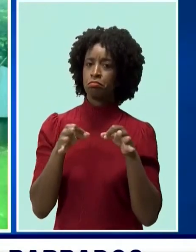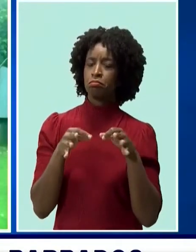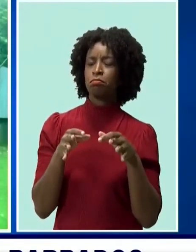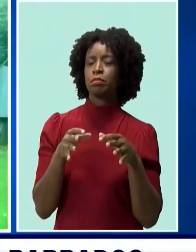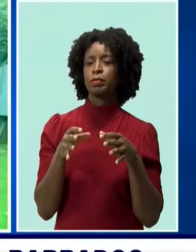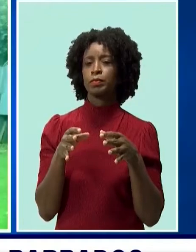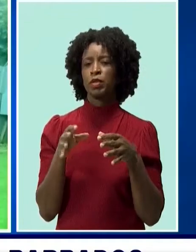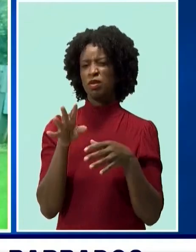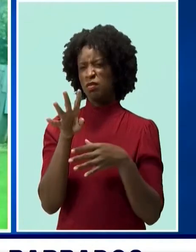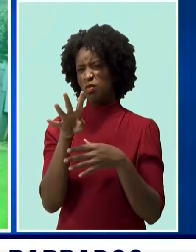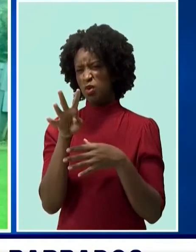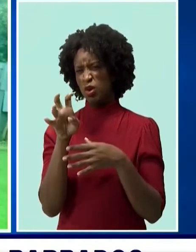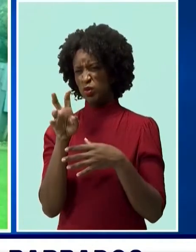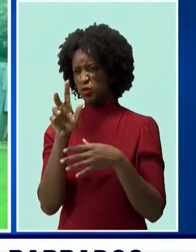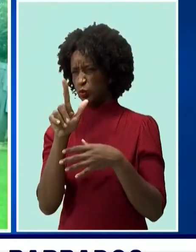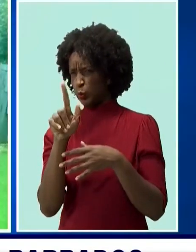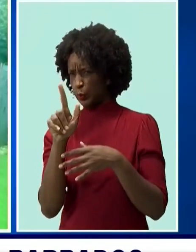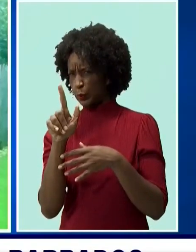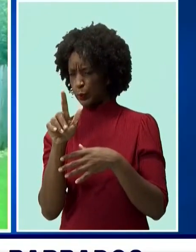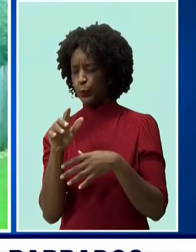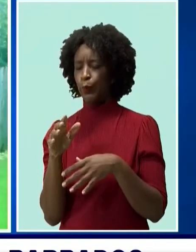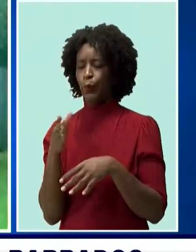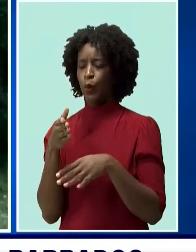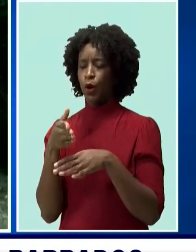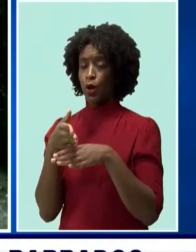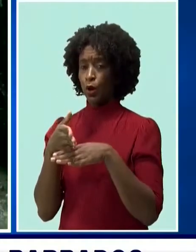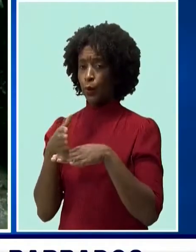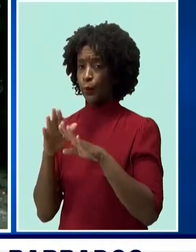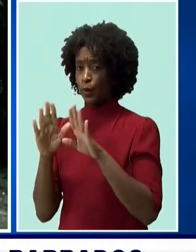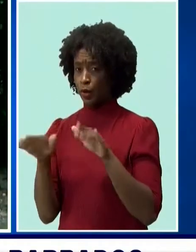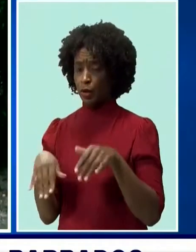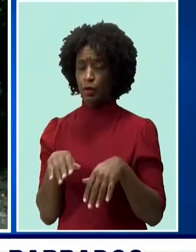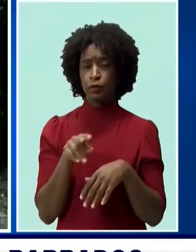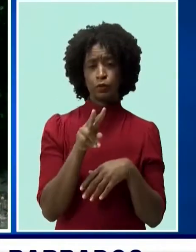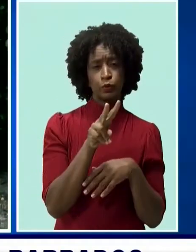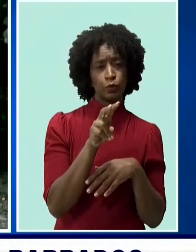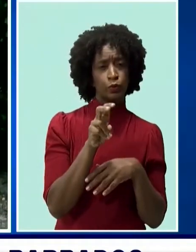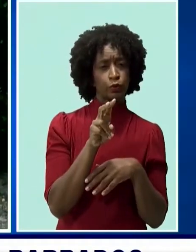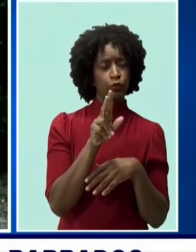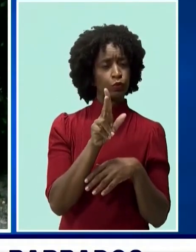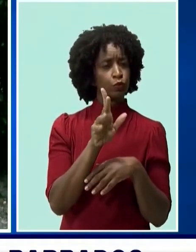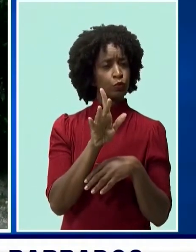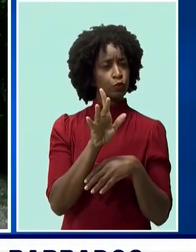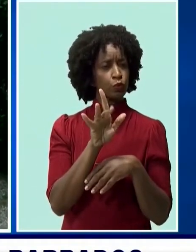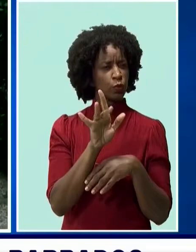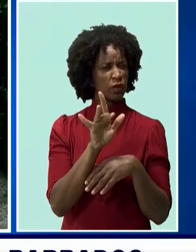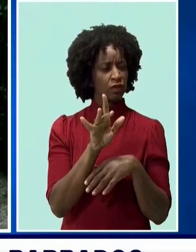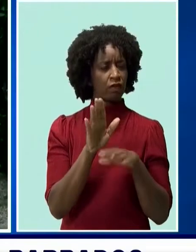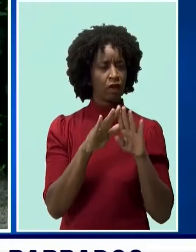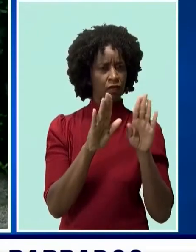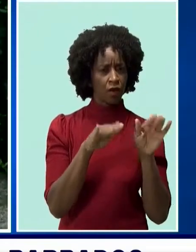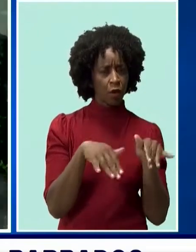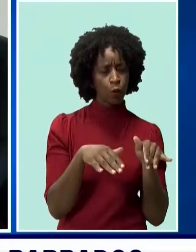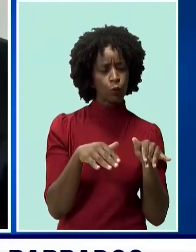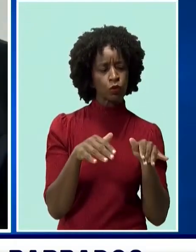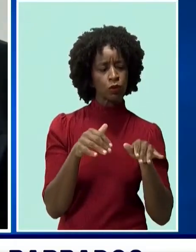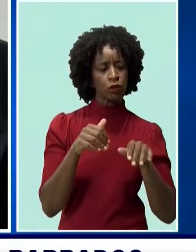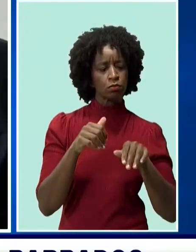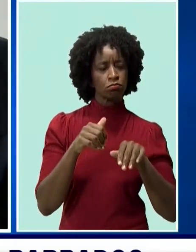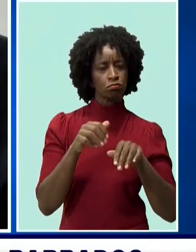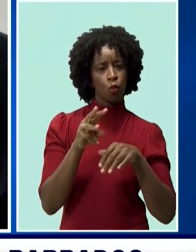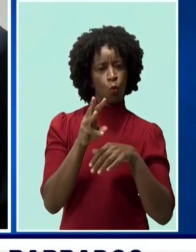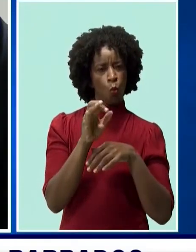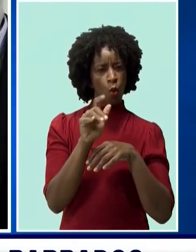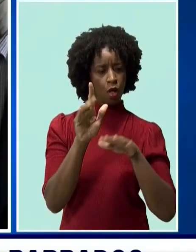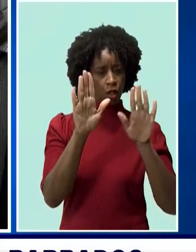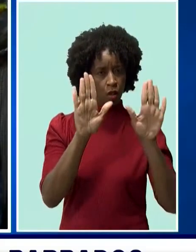number 421 for wooden houses and 225 for those made of wall. The National Housing Corporation so far